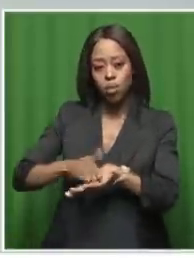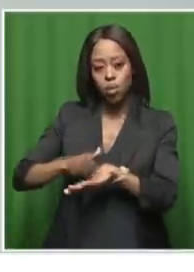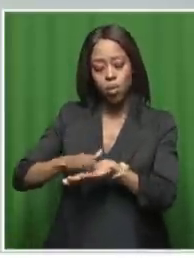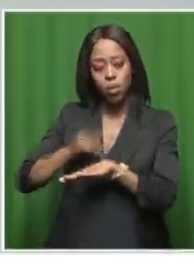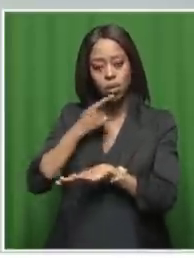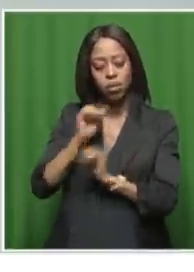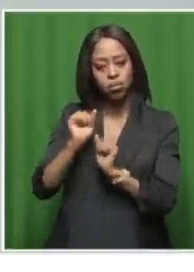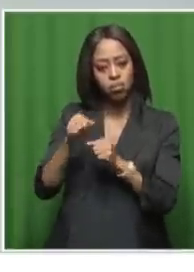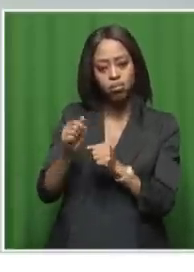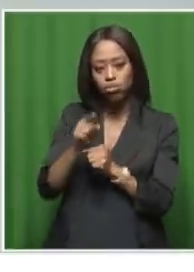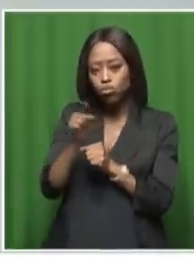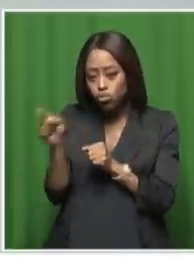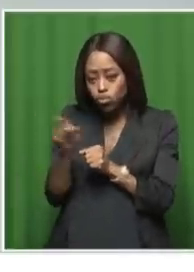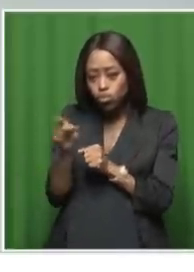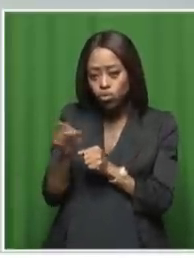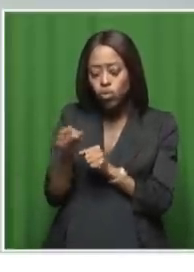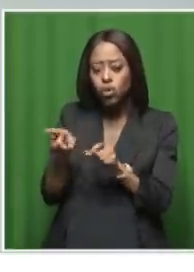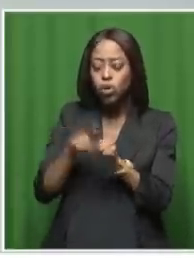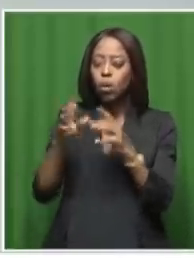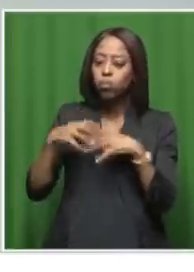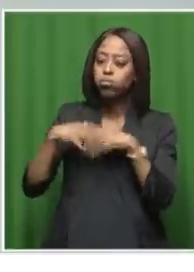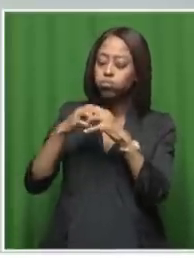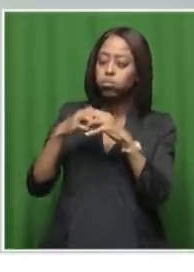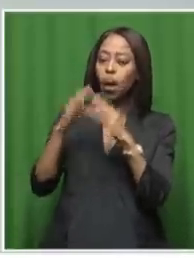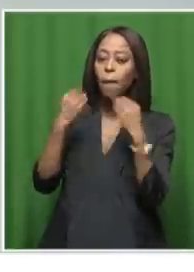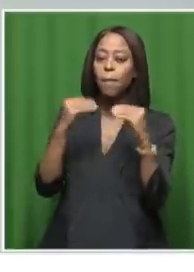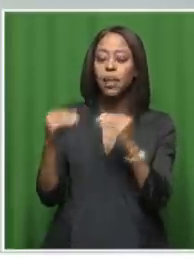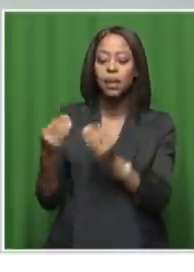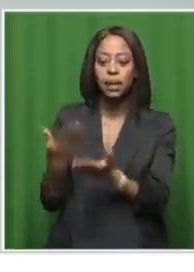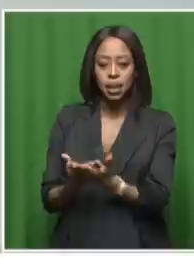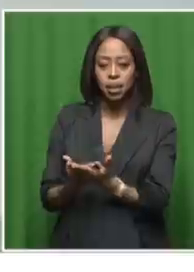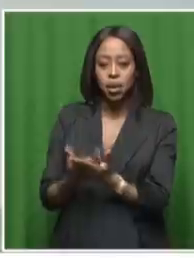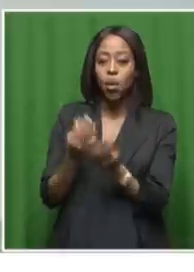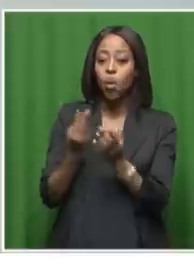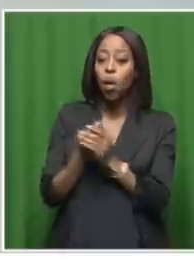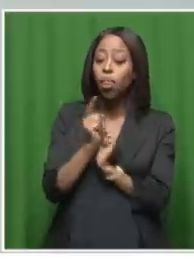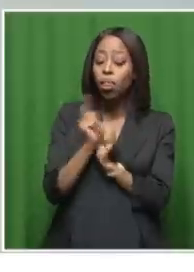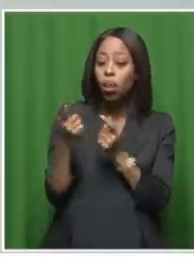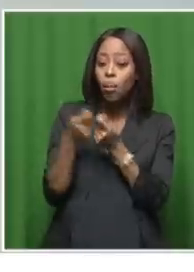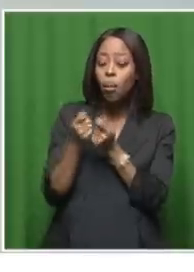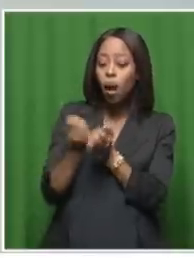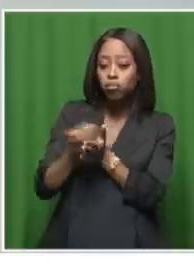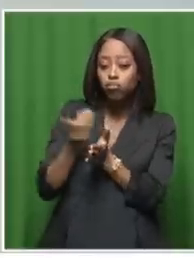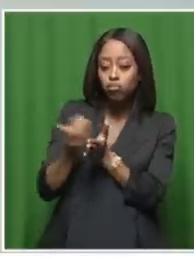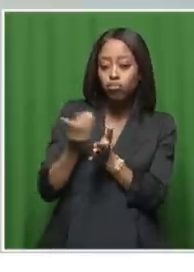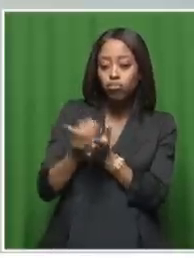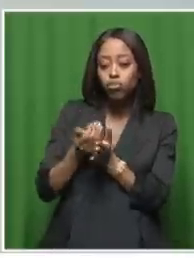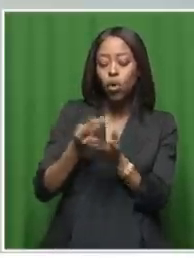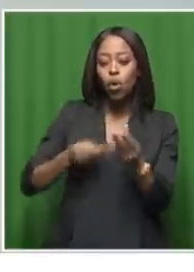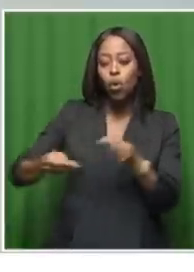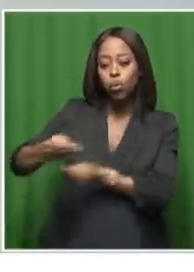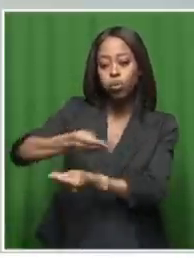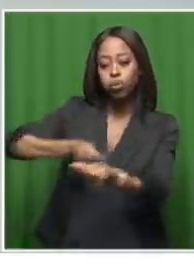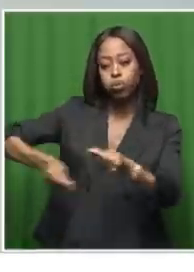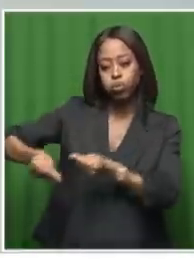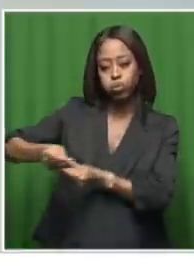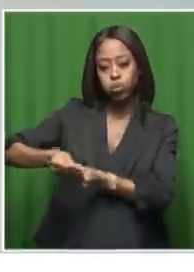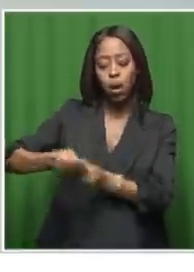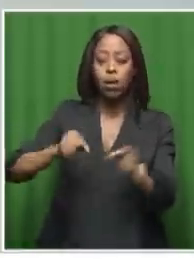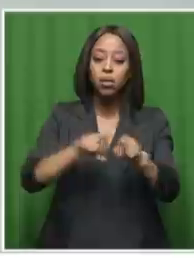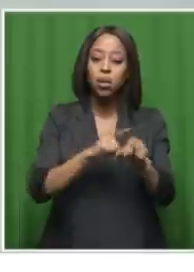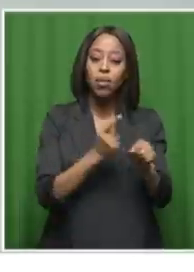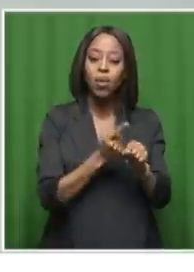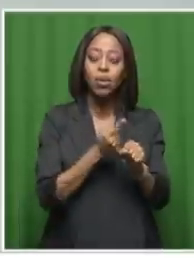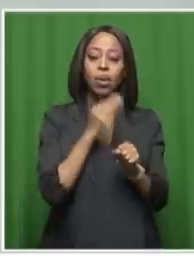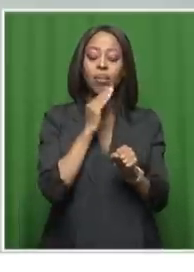say you can really form formidable businesses with the monies that you are circulating amongst yourselves. At the same time, we